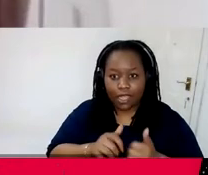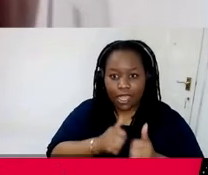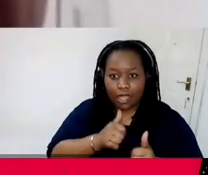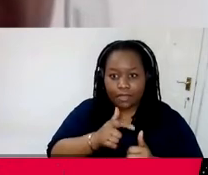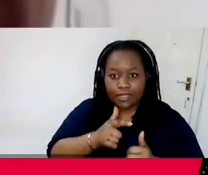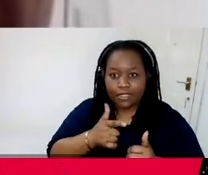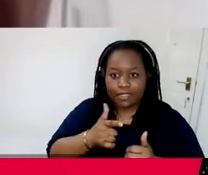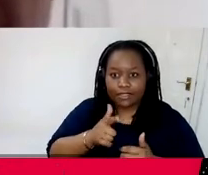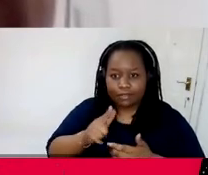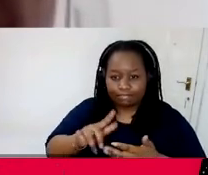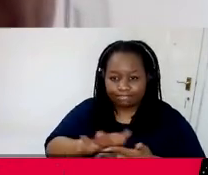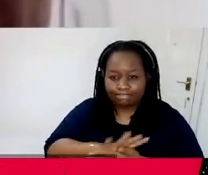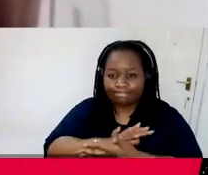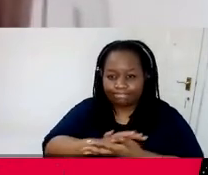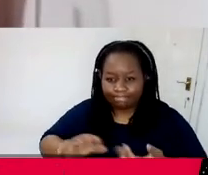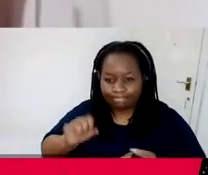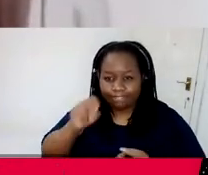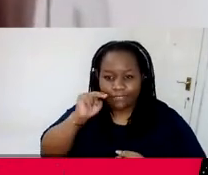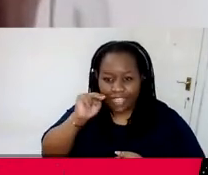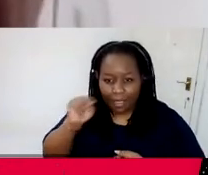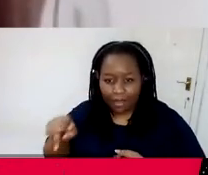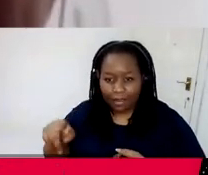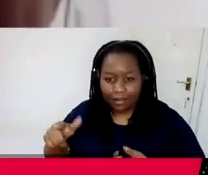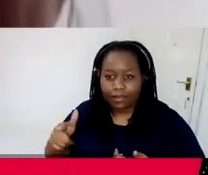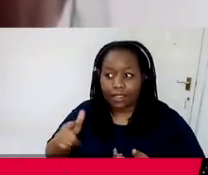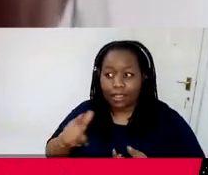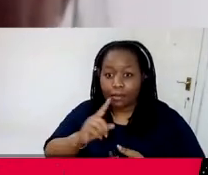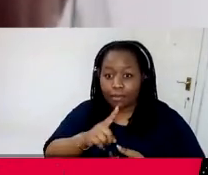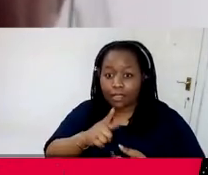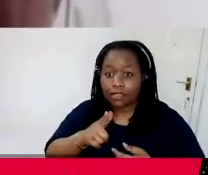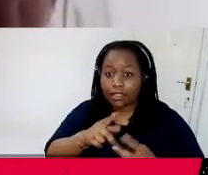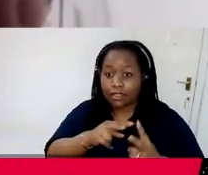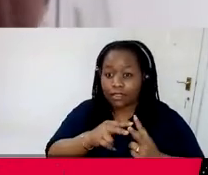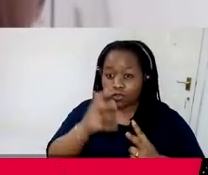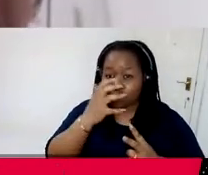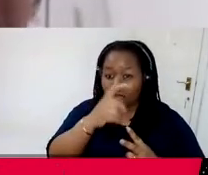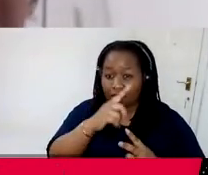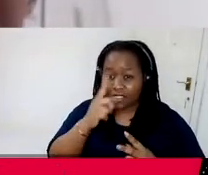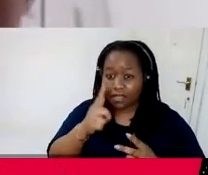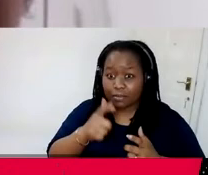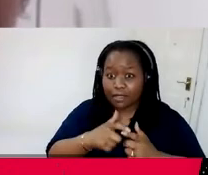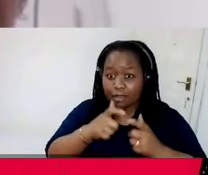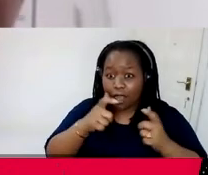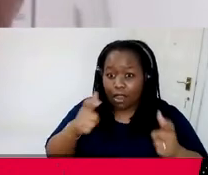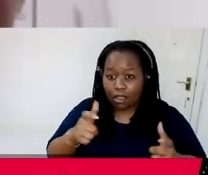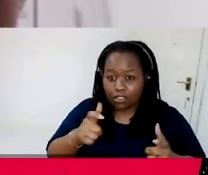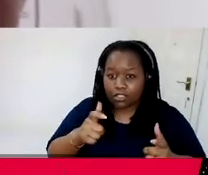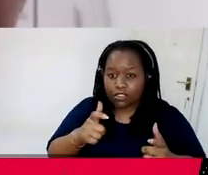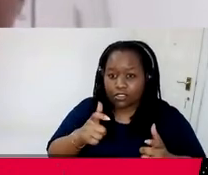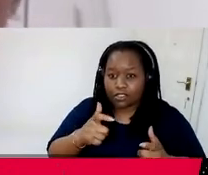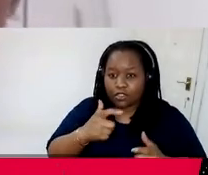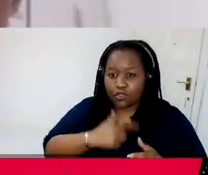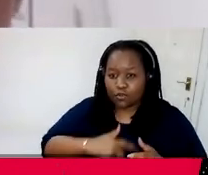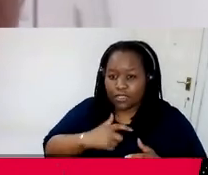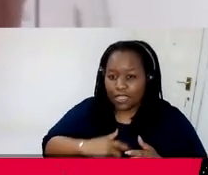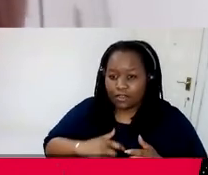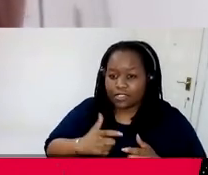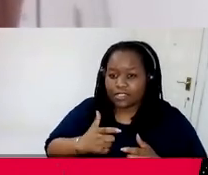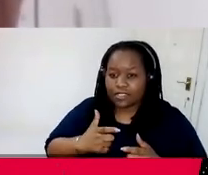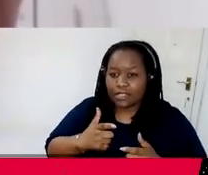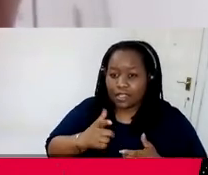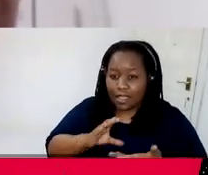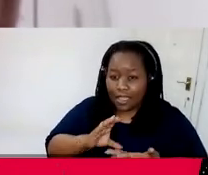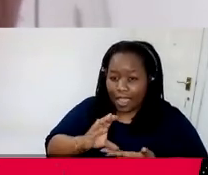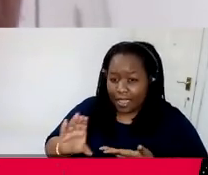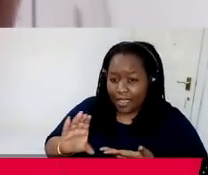donors. And that's something that's been paralleled in the UK, where until the recent